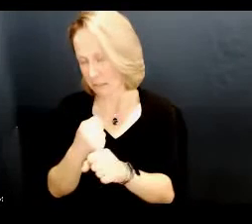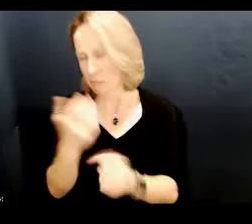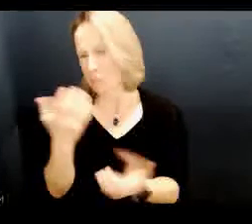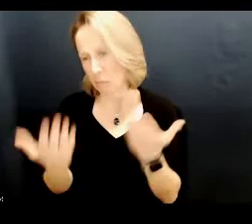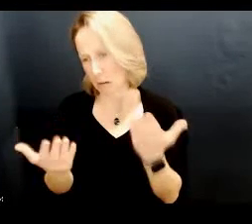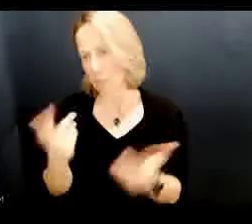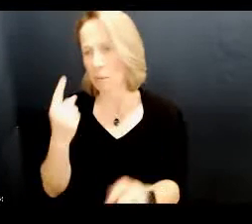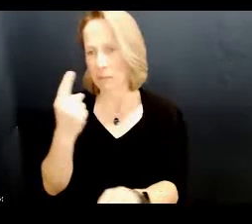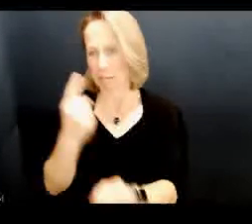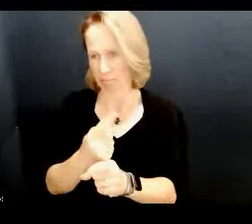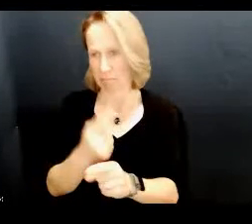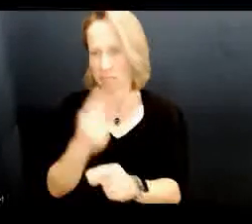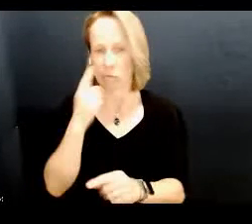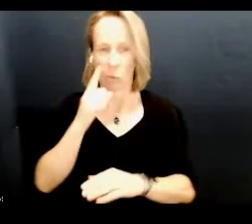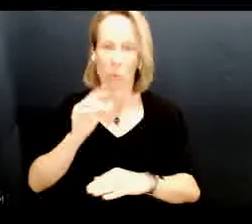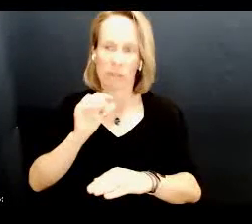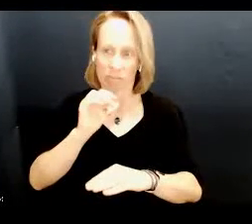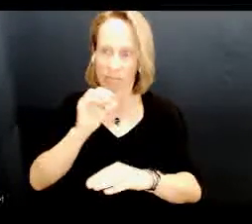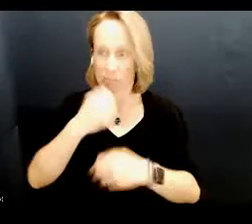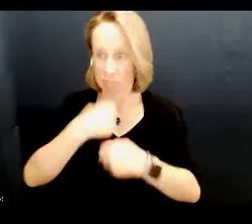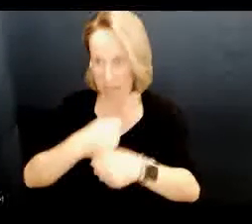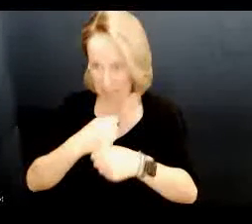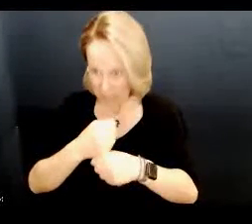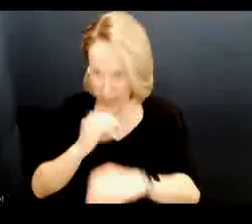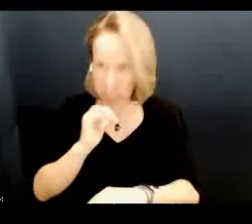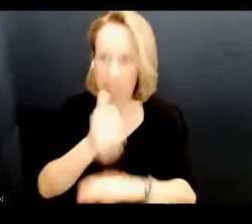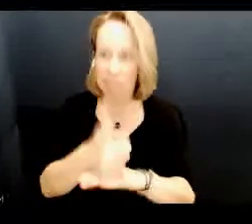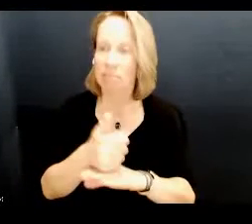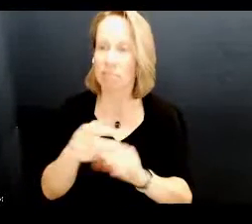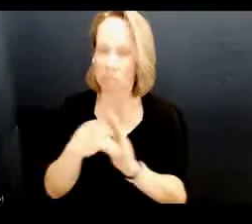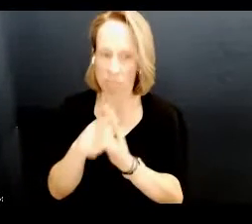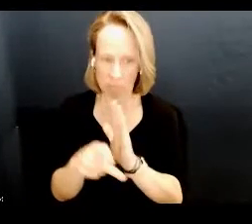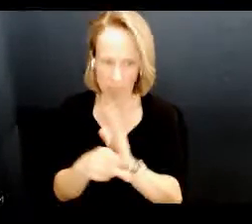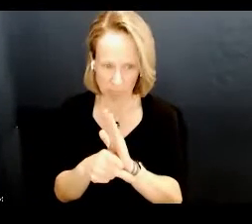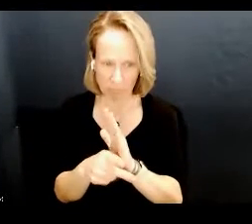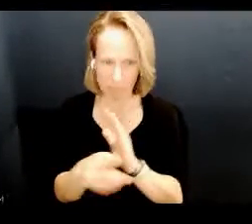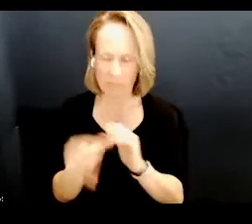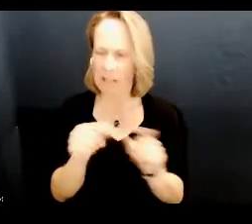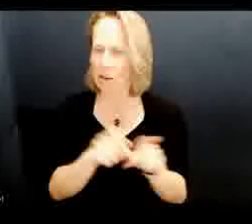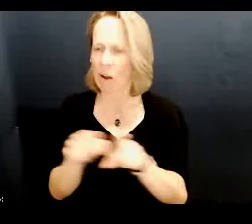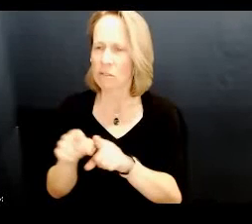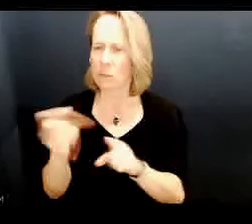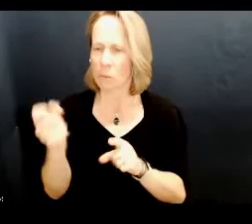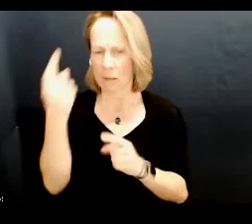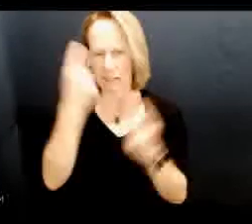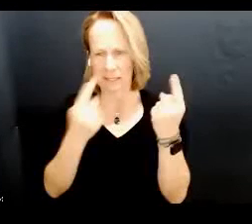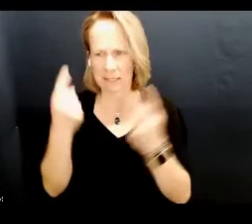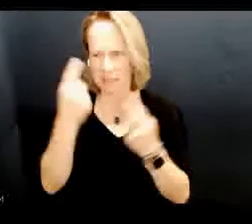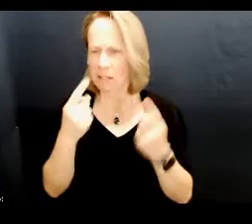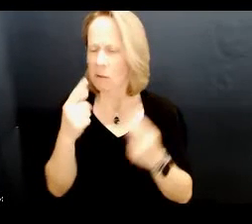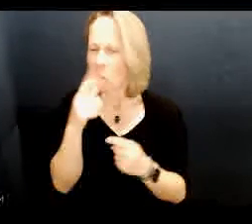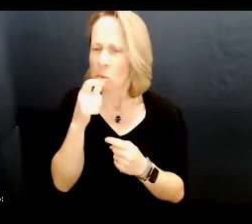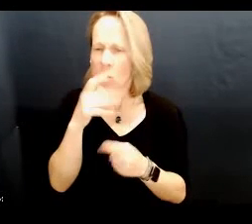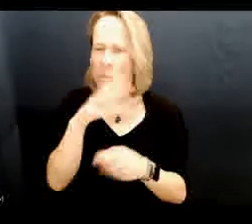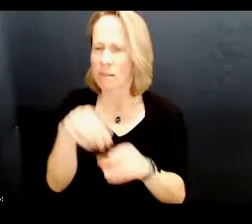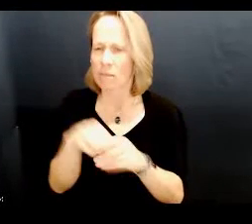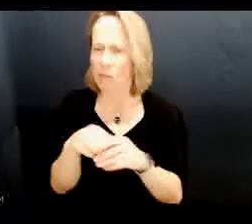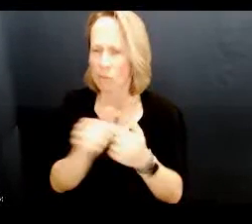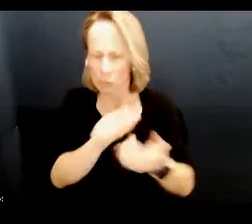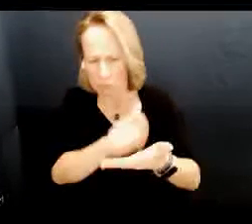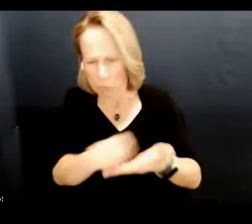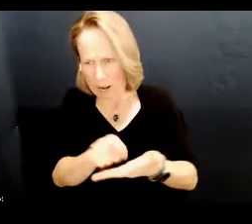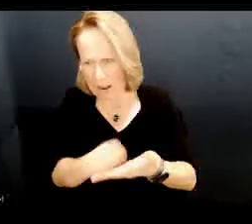creating a protocol. And we're also going to want to think about who's going to be involved with the writing and development and who is